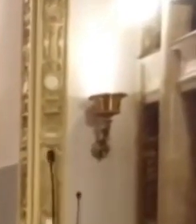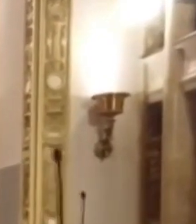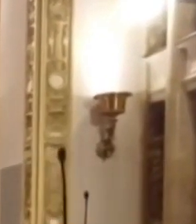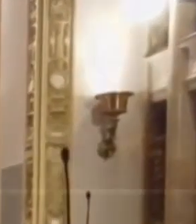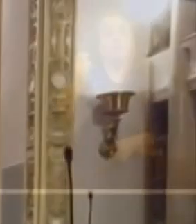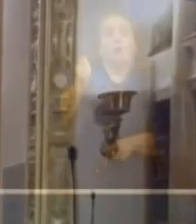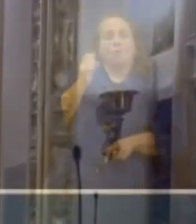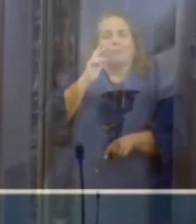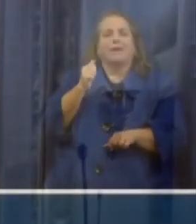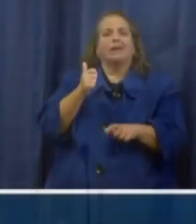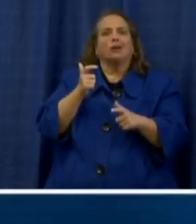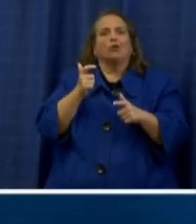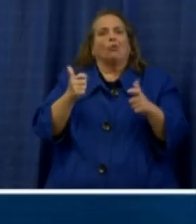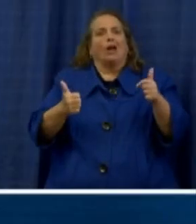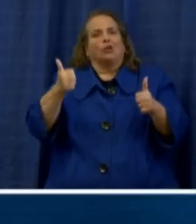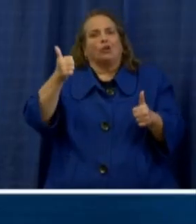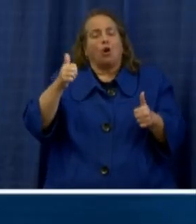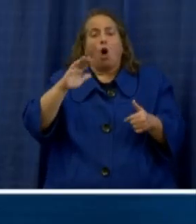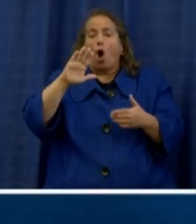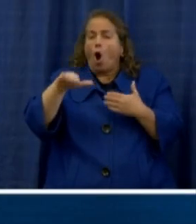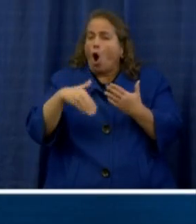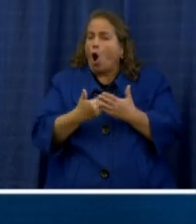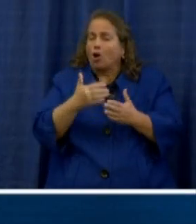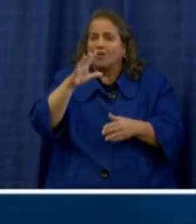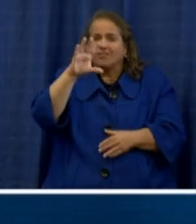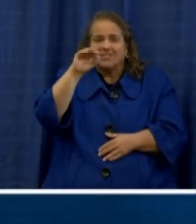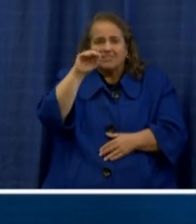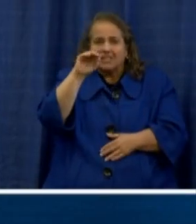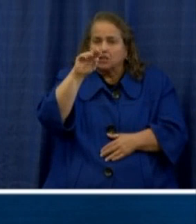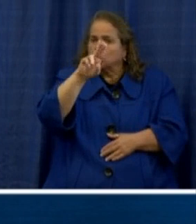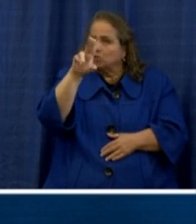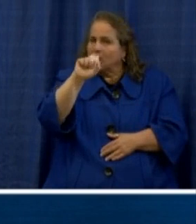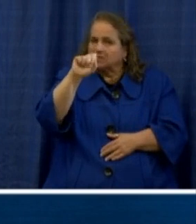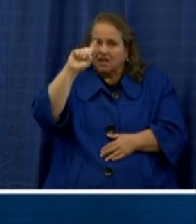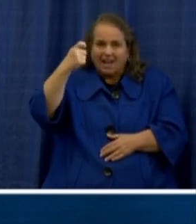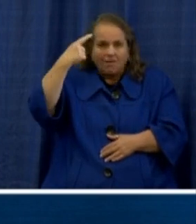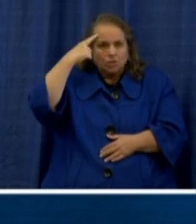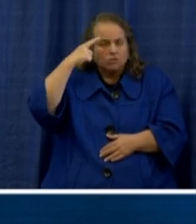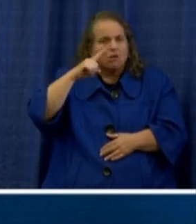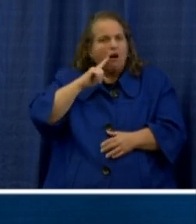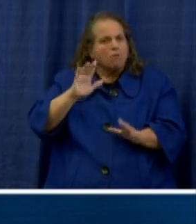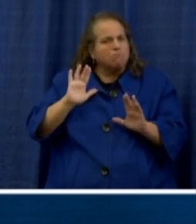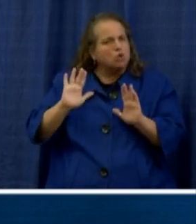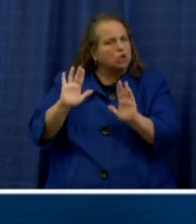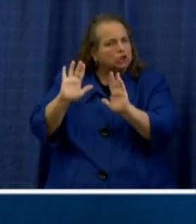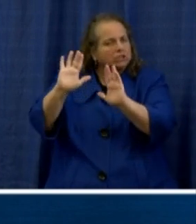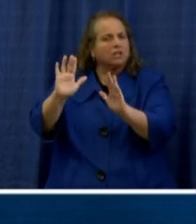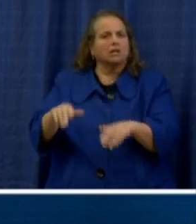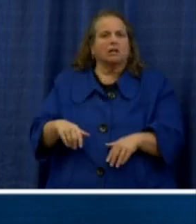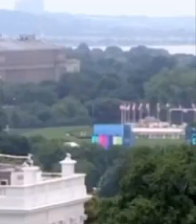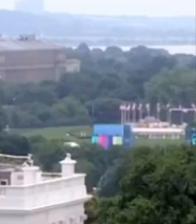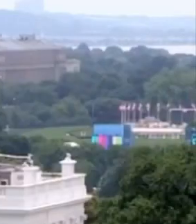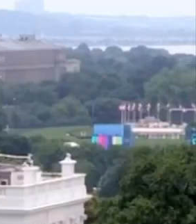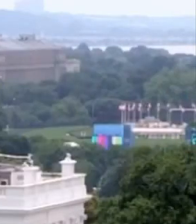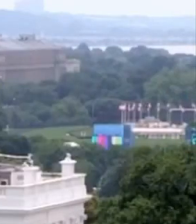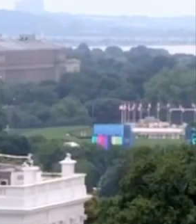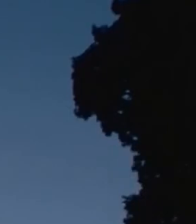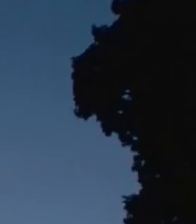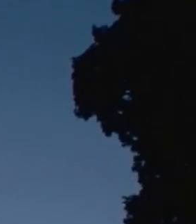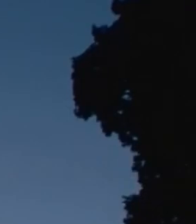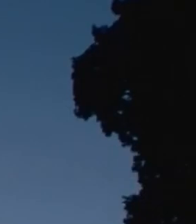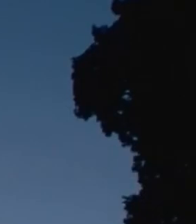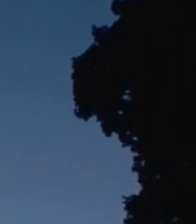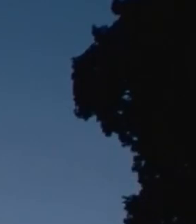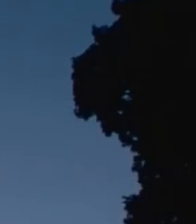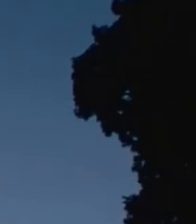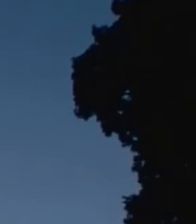All 50 U.S. governors are pushing, are lobbying, are pressing the federal government and